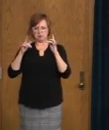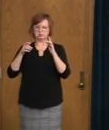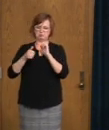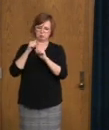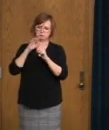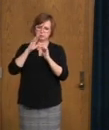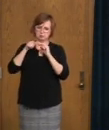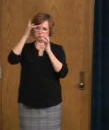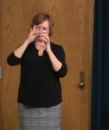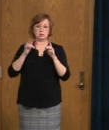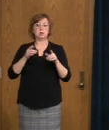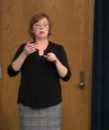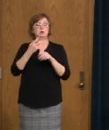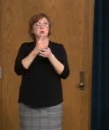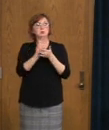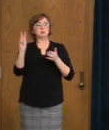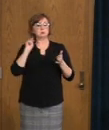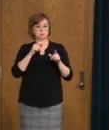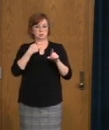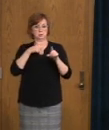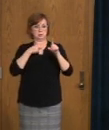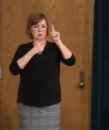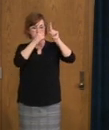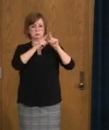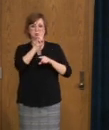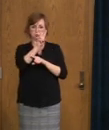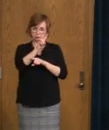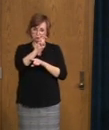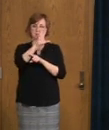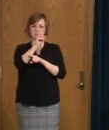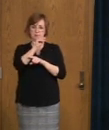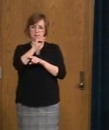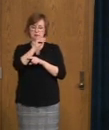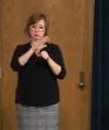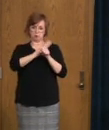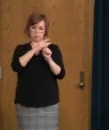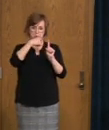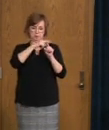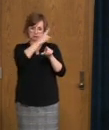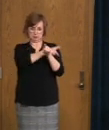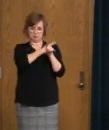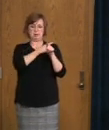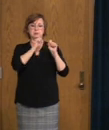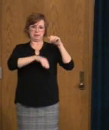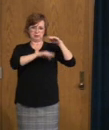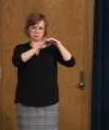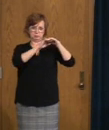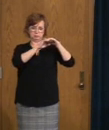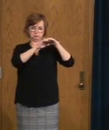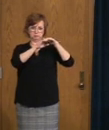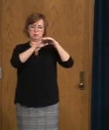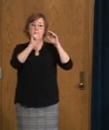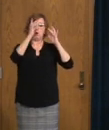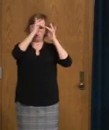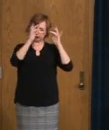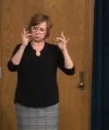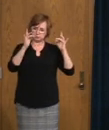able to care for 250 COVID-positive patients in our hospitals. Throughout that time, we have created that